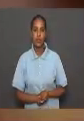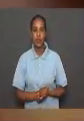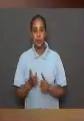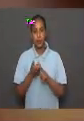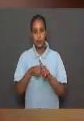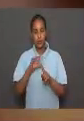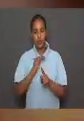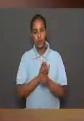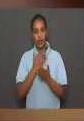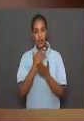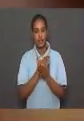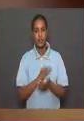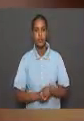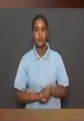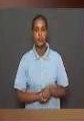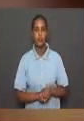Let's get back to our lesson.